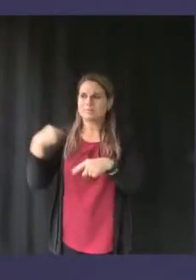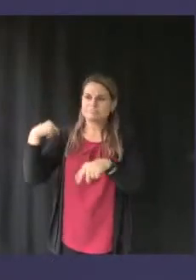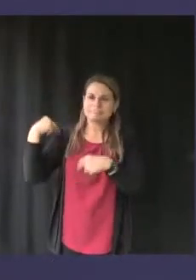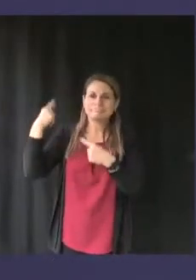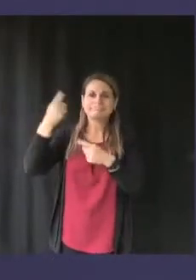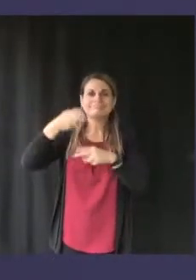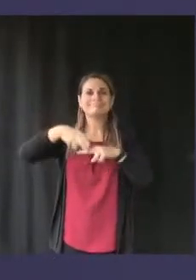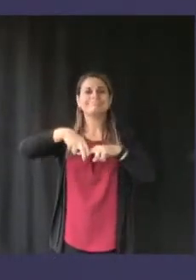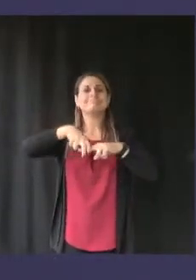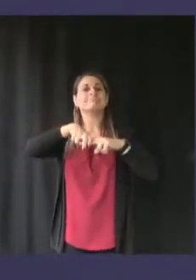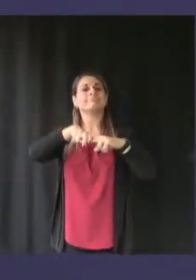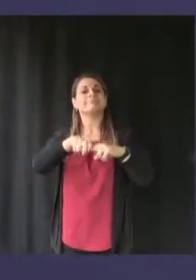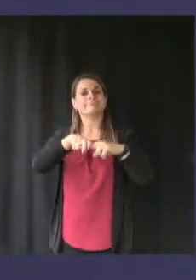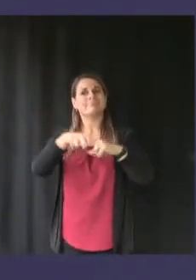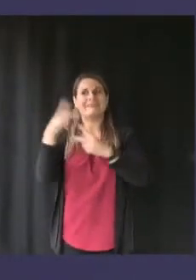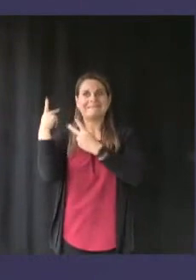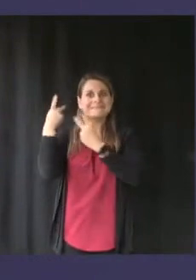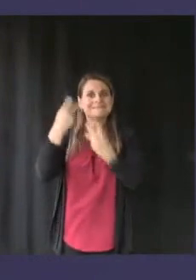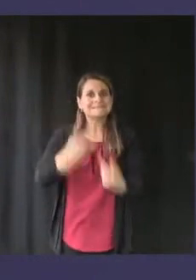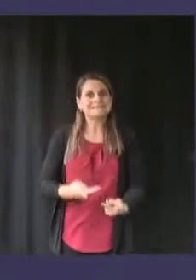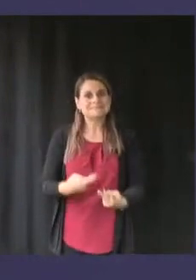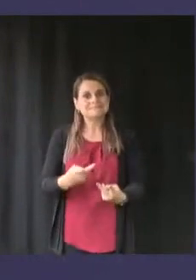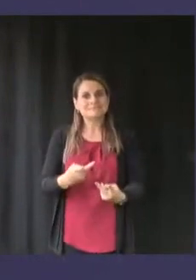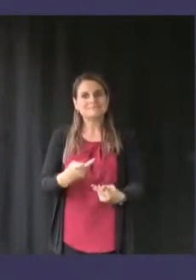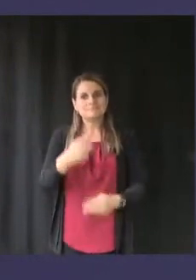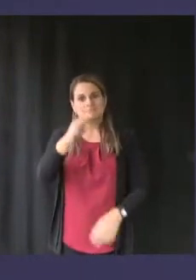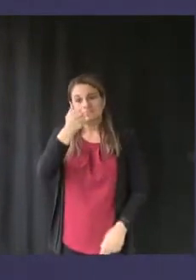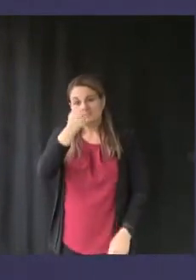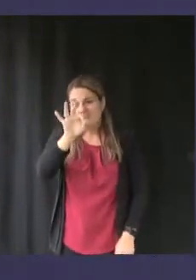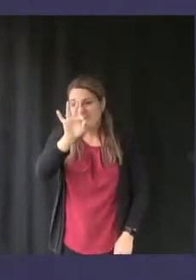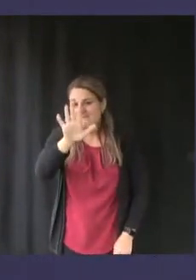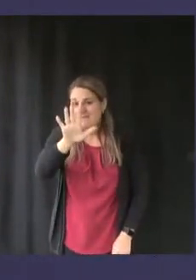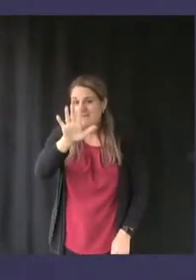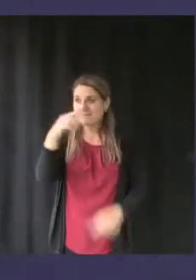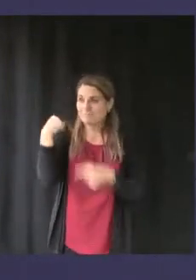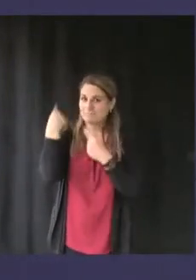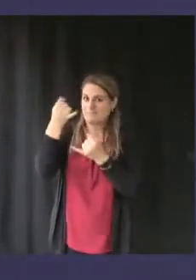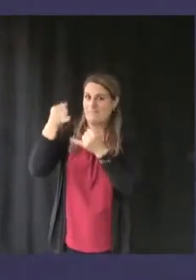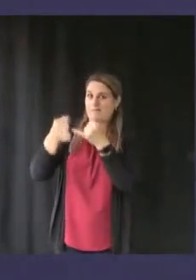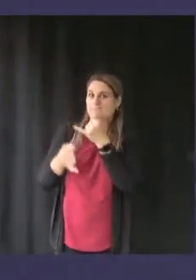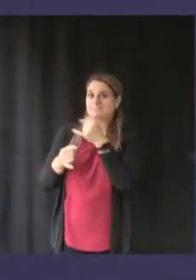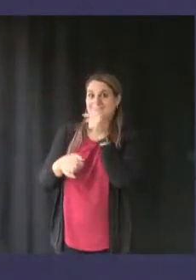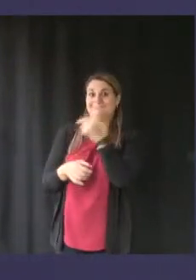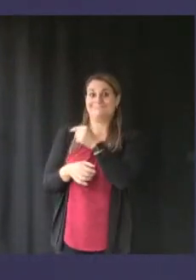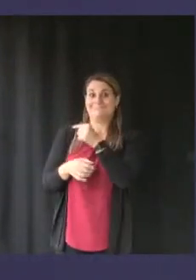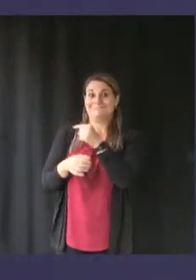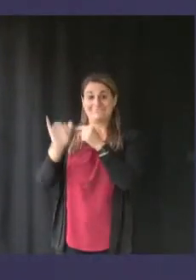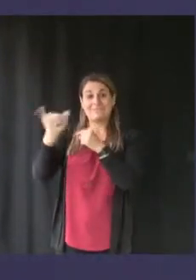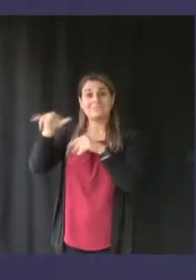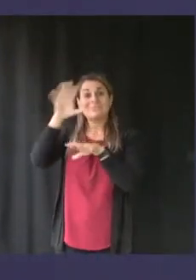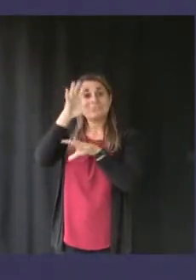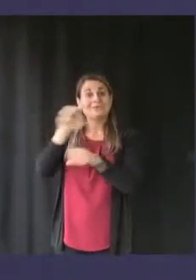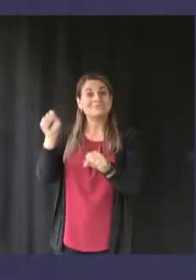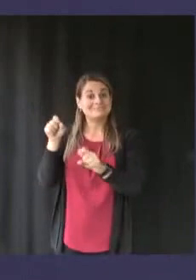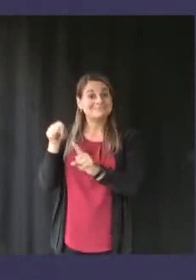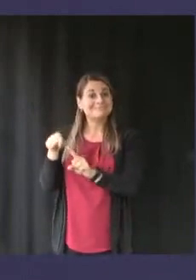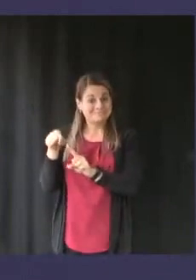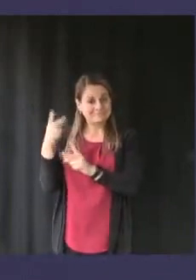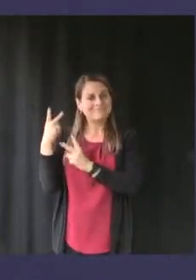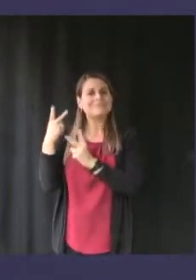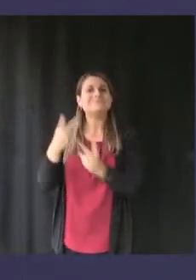visit UConn since 1995. That presidential visit was also a visit to the Dodd